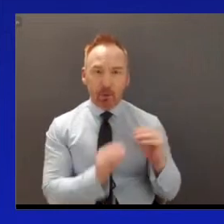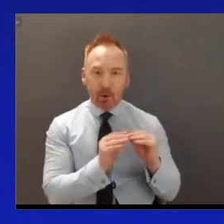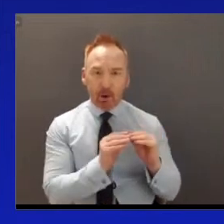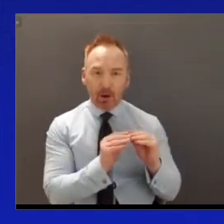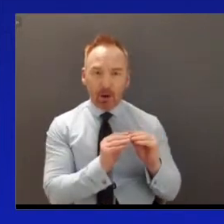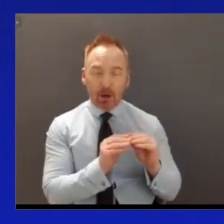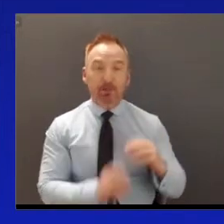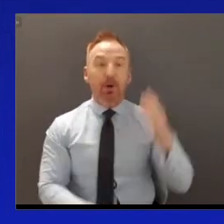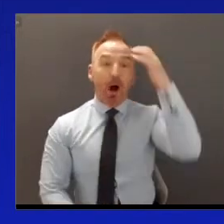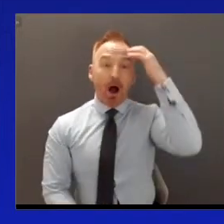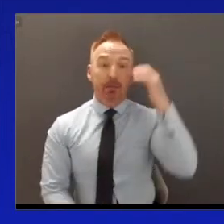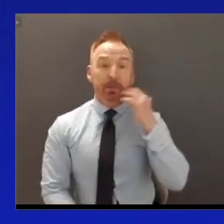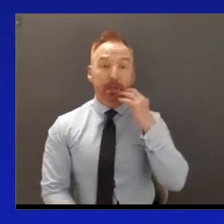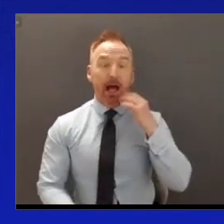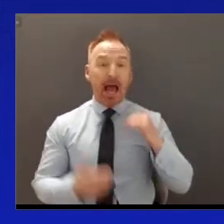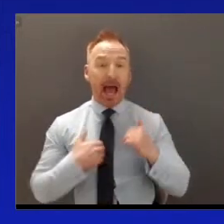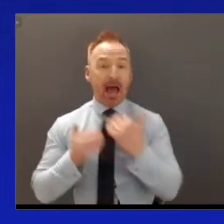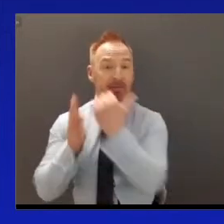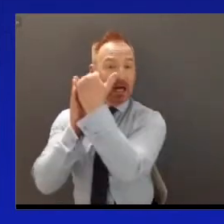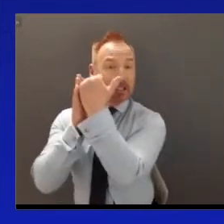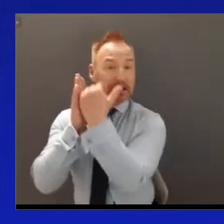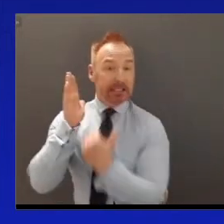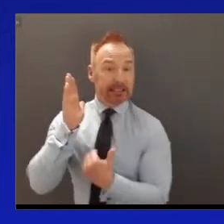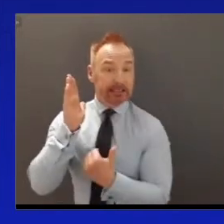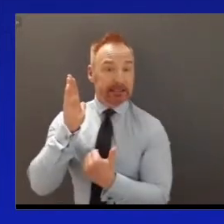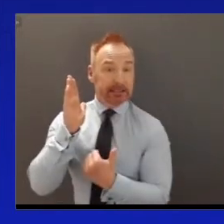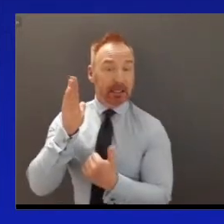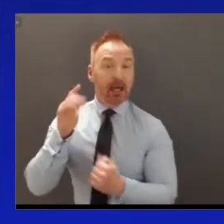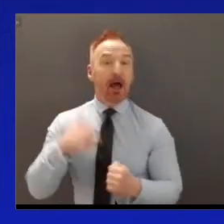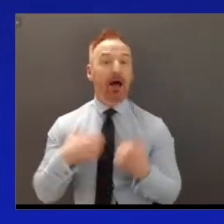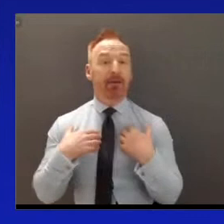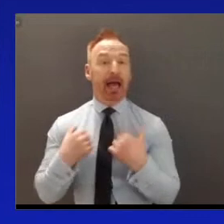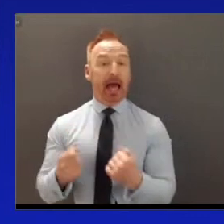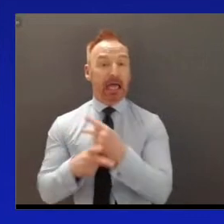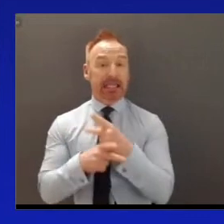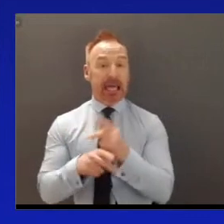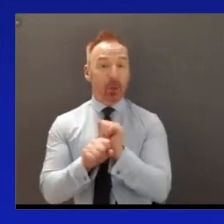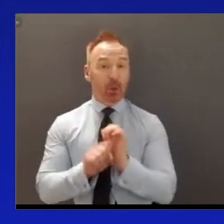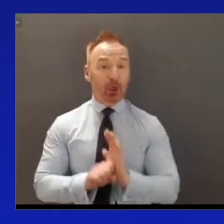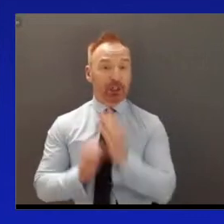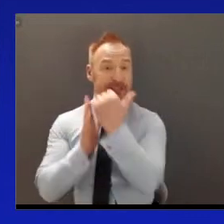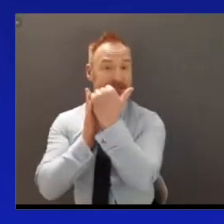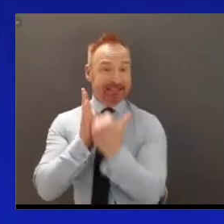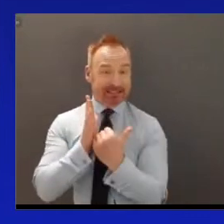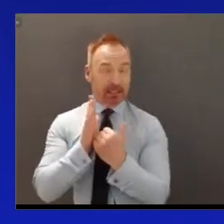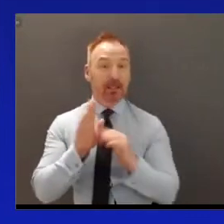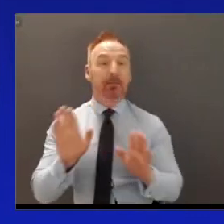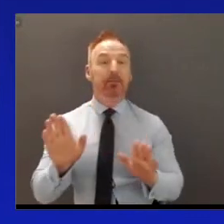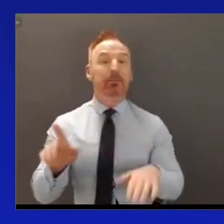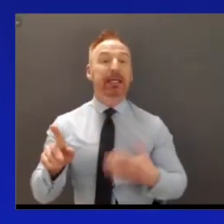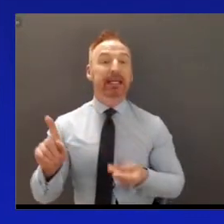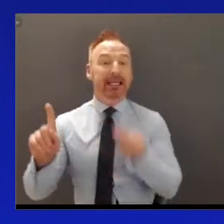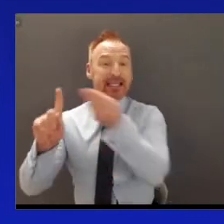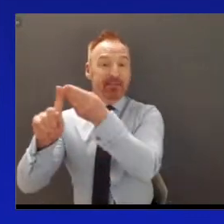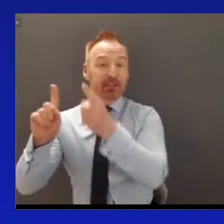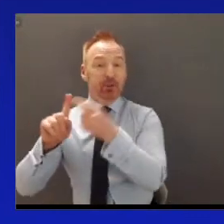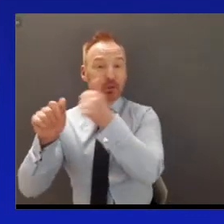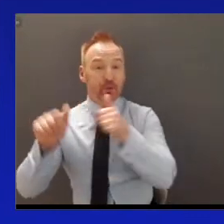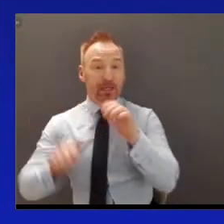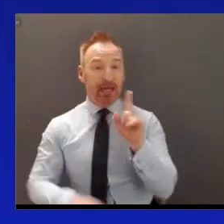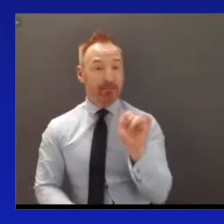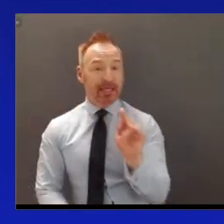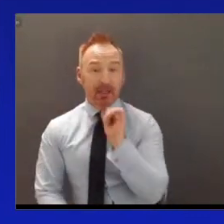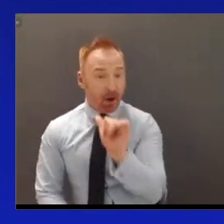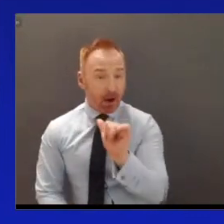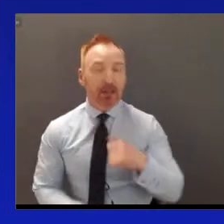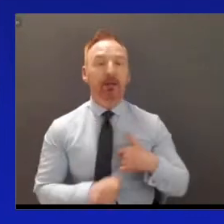criteria of healthcare workers that were in the group that needed to be vaccinated. It wasn't given to an administrator or anyone else. So, you know, doctors or